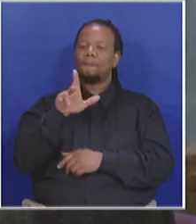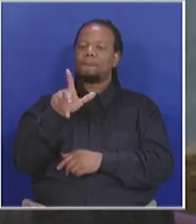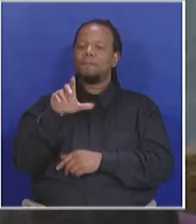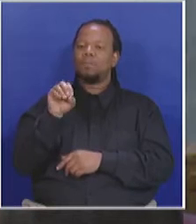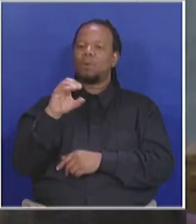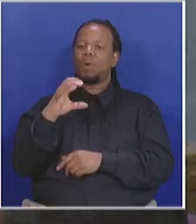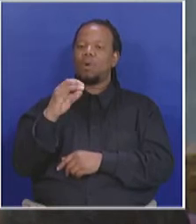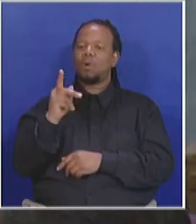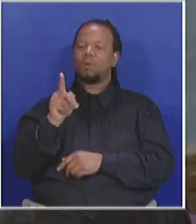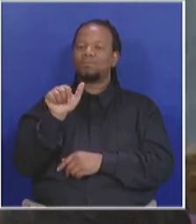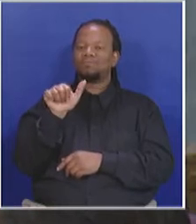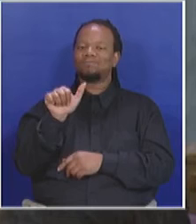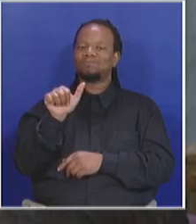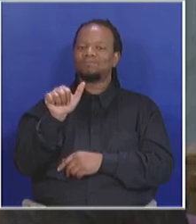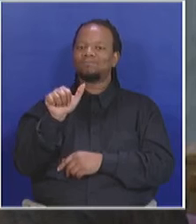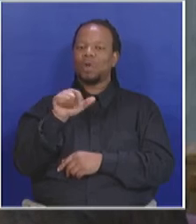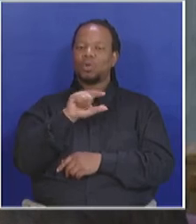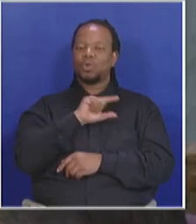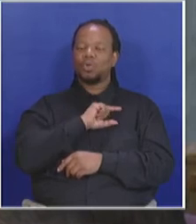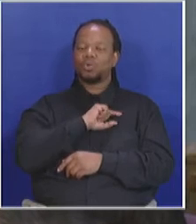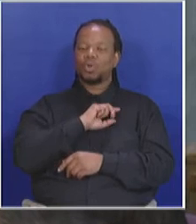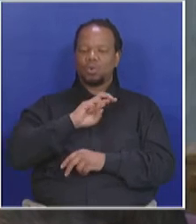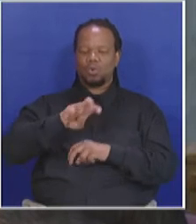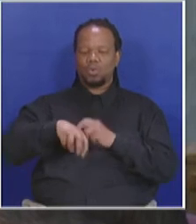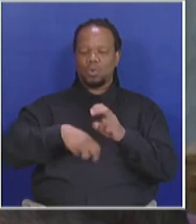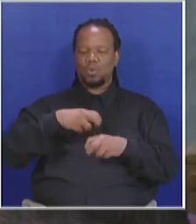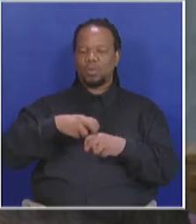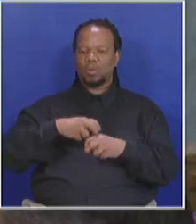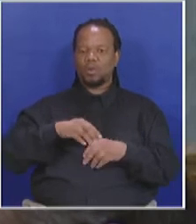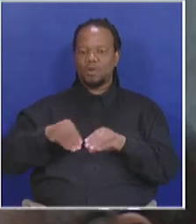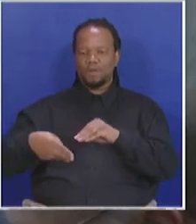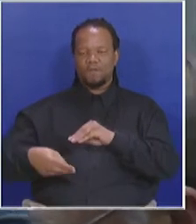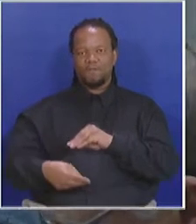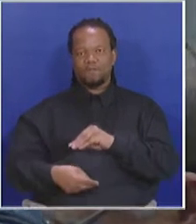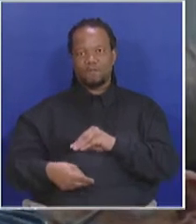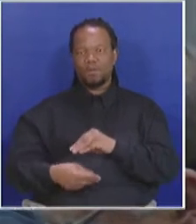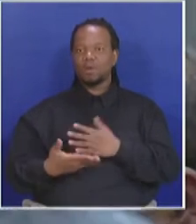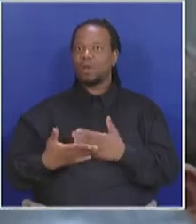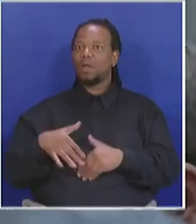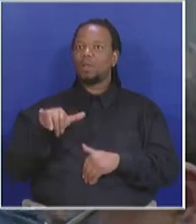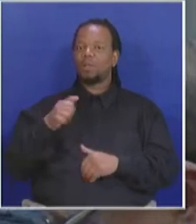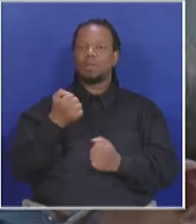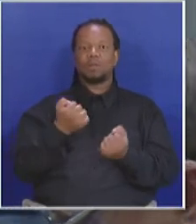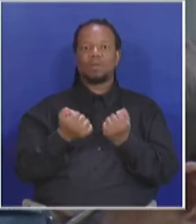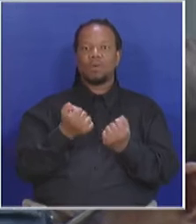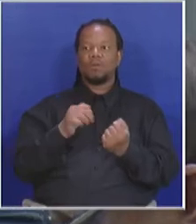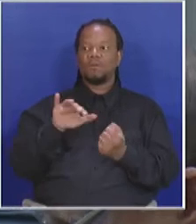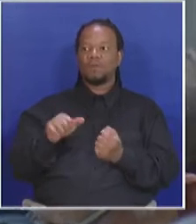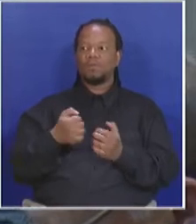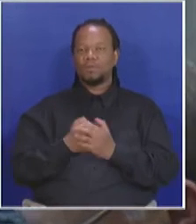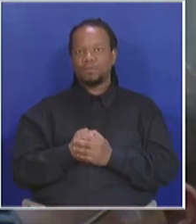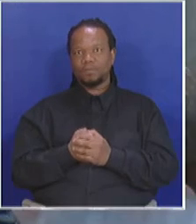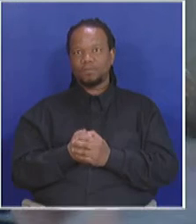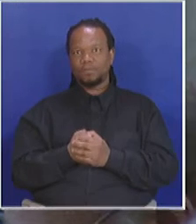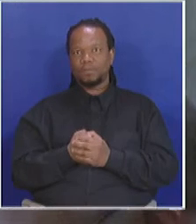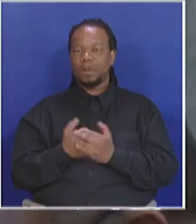found guilty of corruption, fraud, and money laundering by the Kimberley High Court. Furthermore, that the House